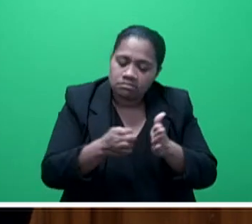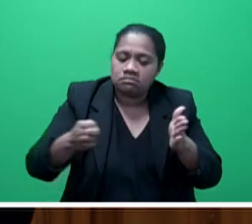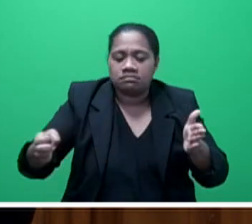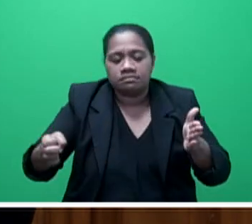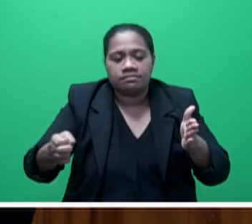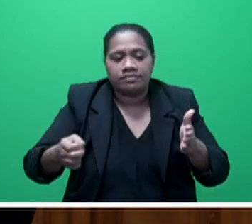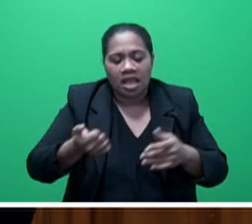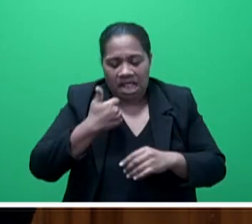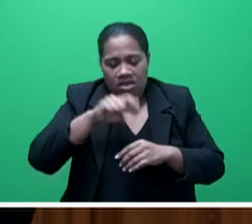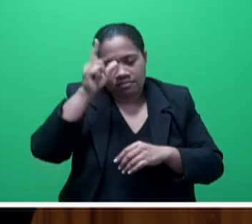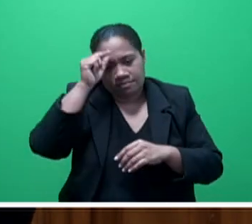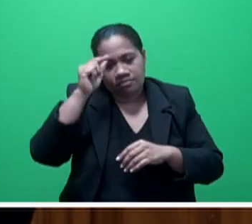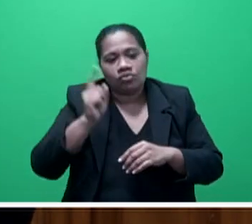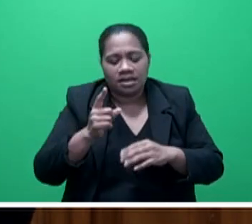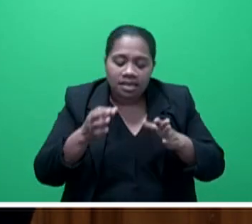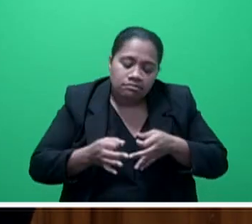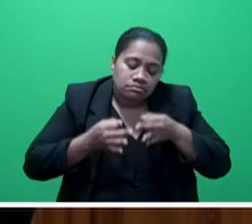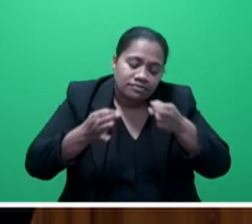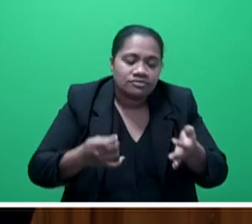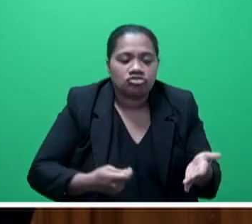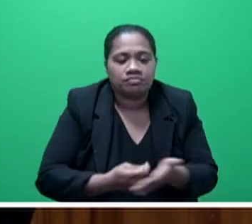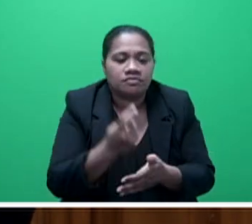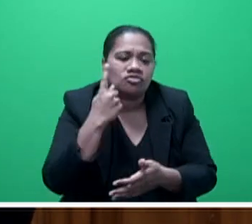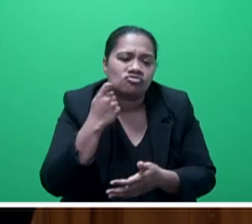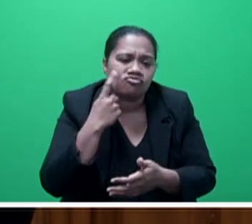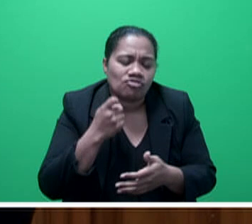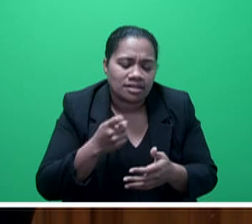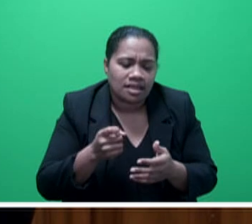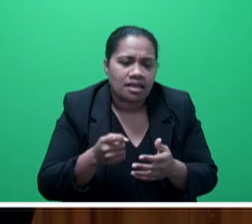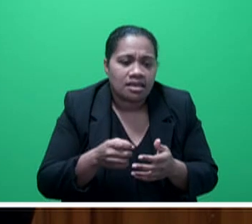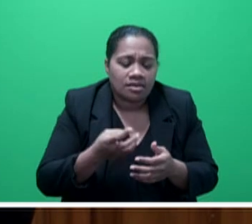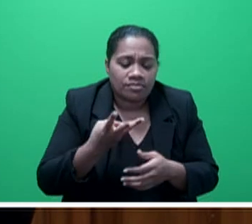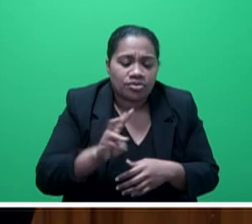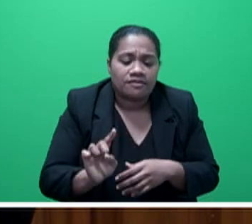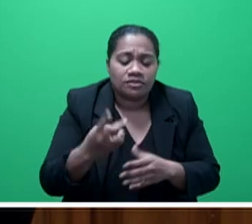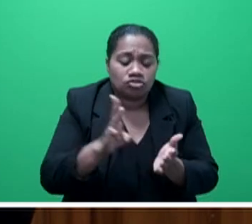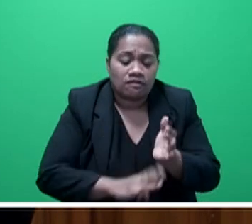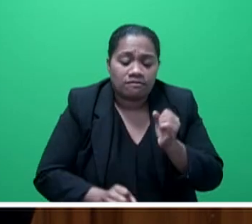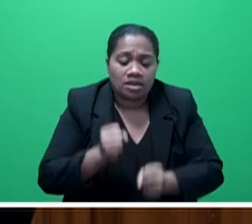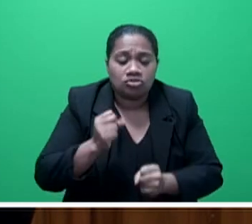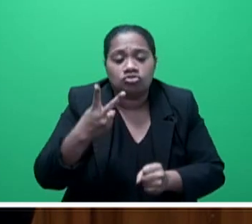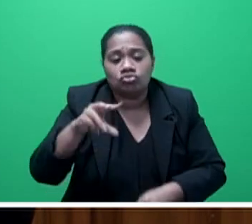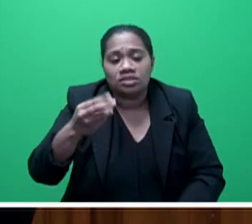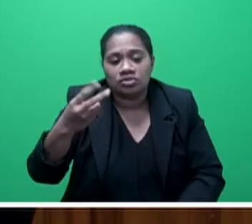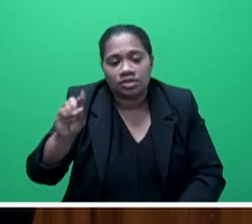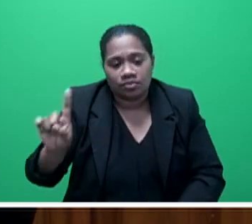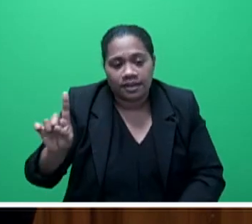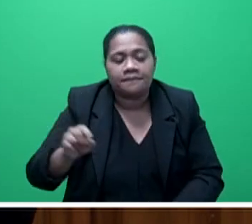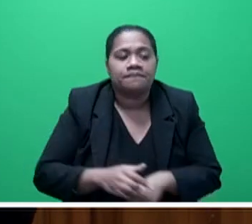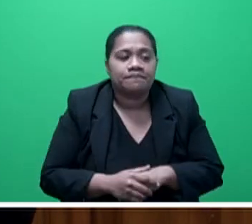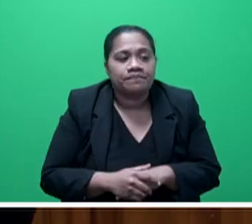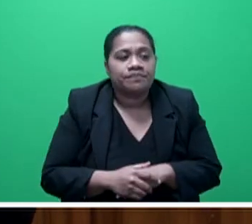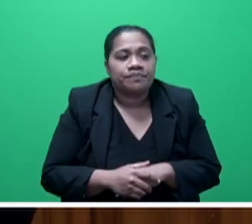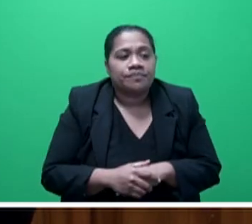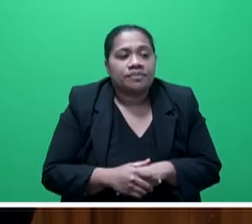initiative allowing Fijians to defer payments of water bills to the 31st of March 2021. An efficient and